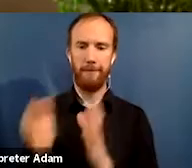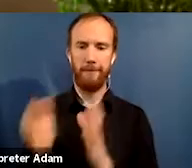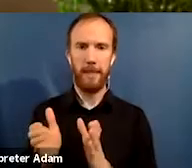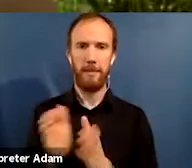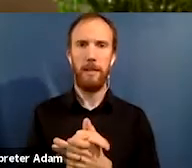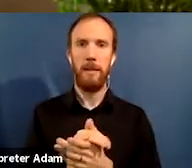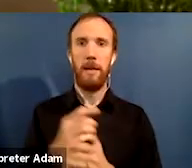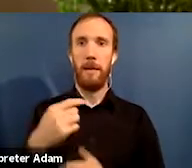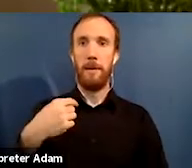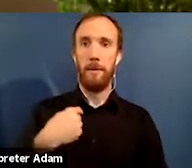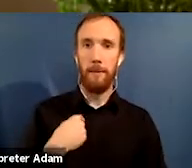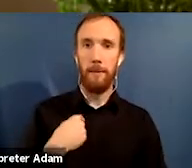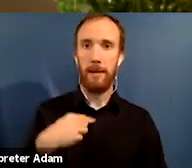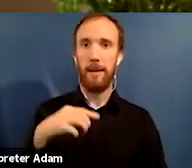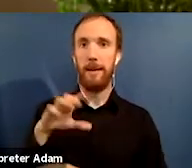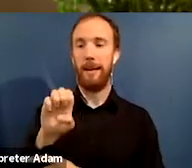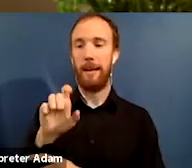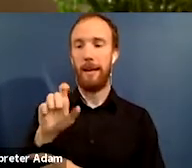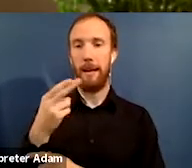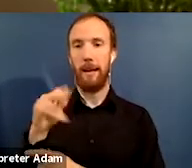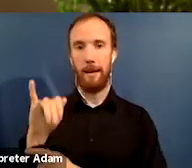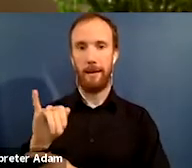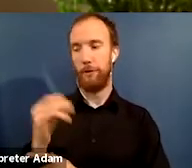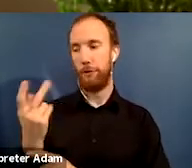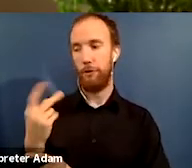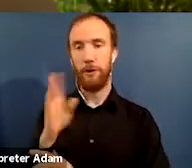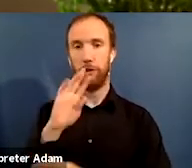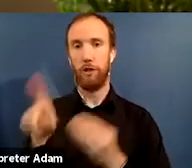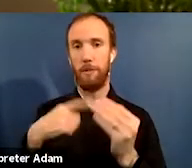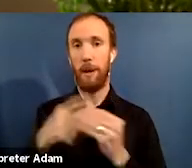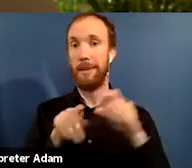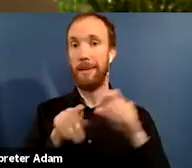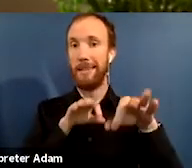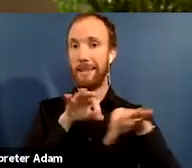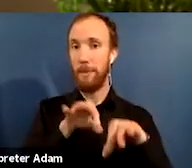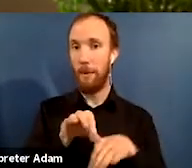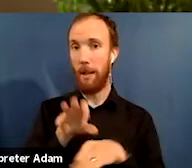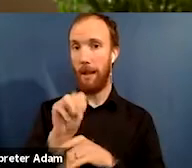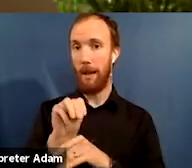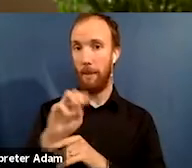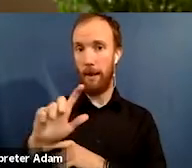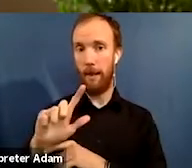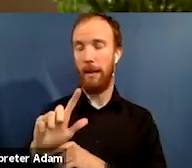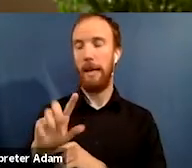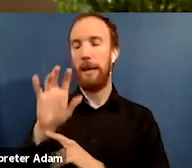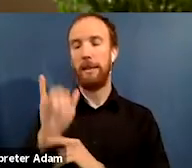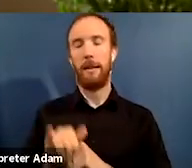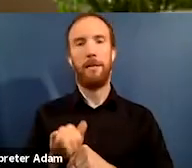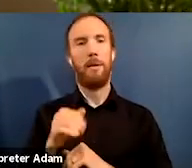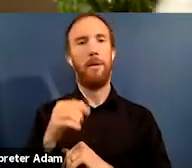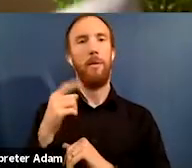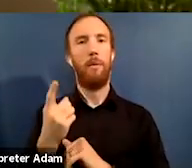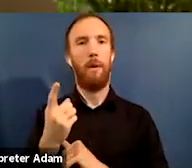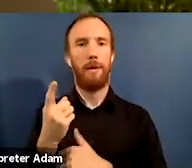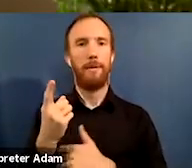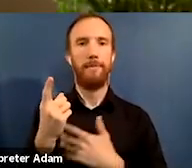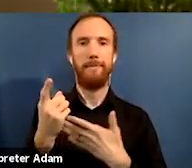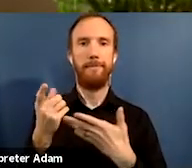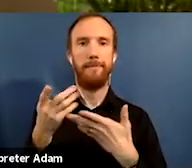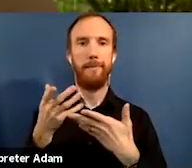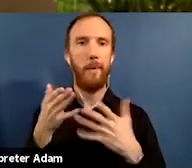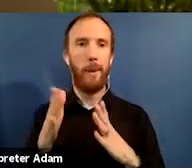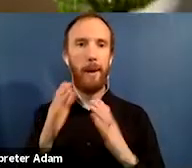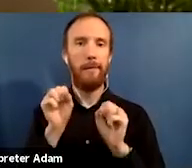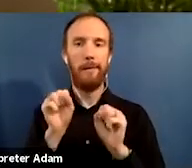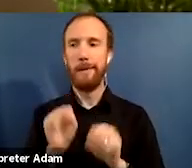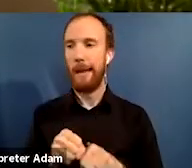Ahi have also actually been talking about explainable ML. So that is one of the ways in which we could potentially detect biases,